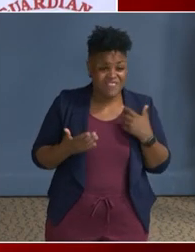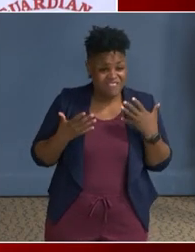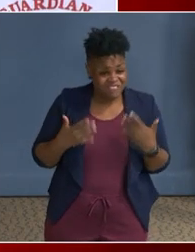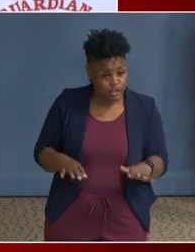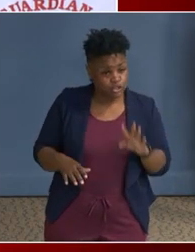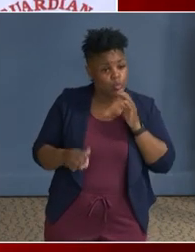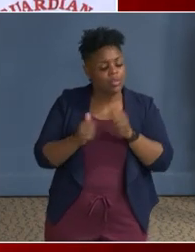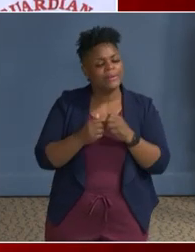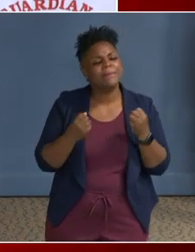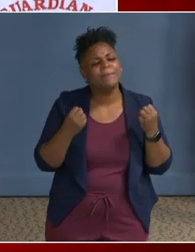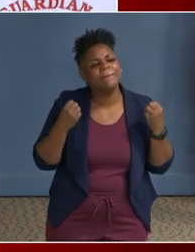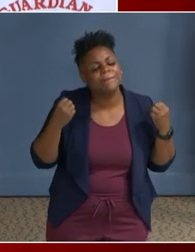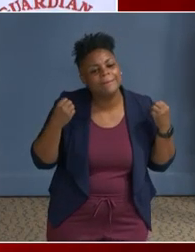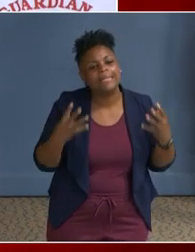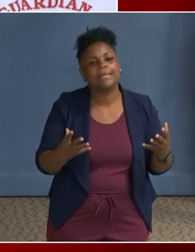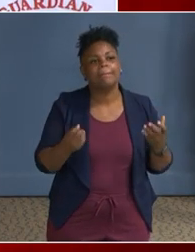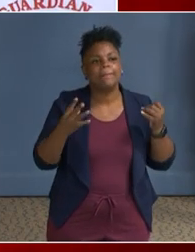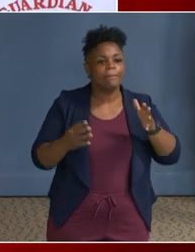situation.